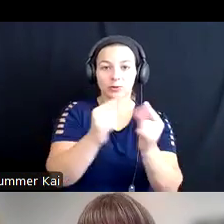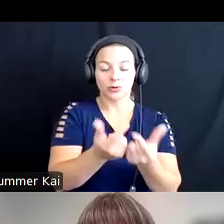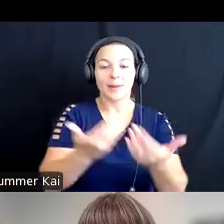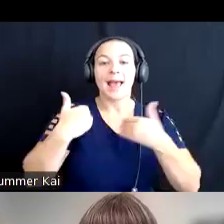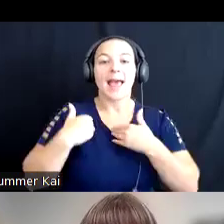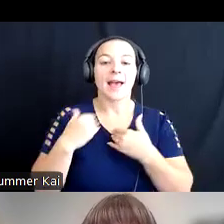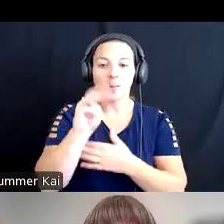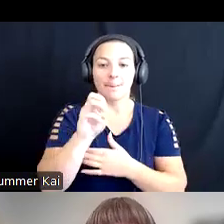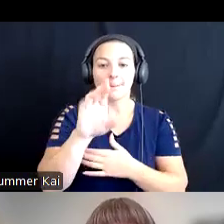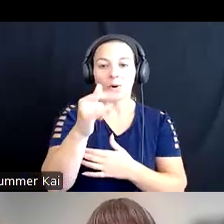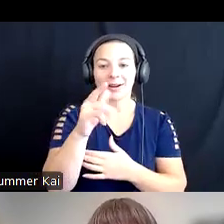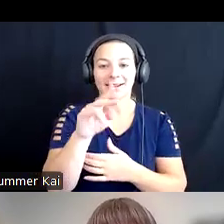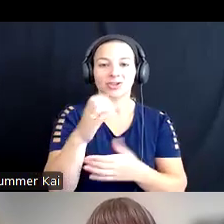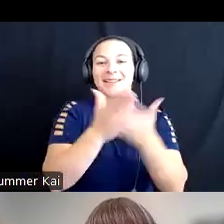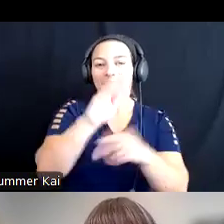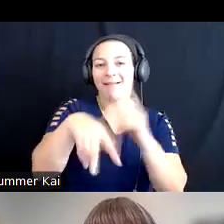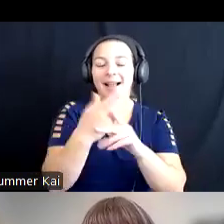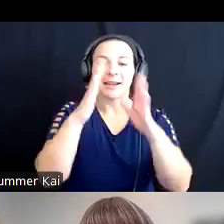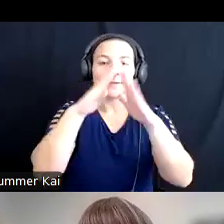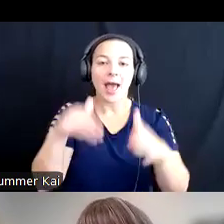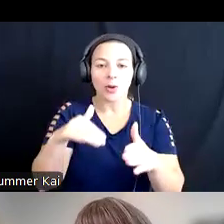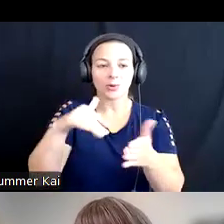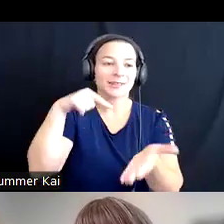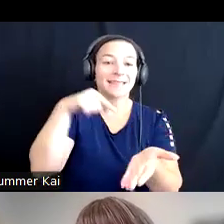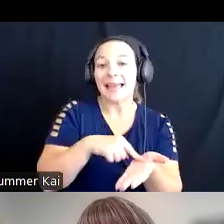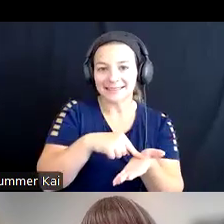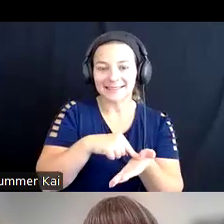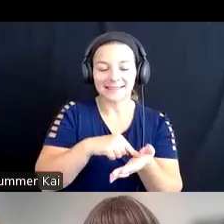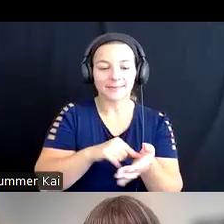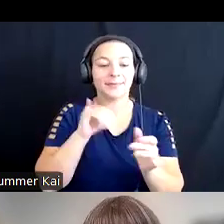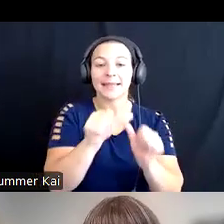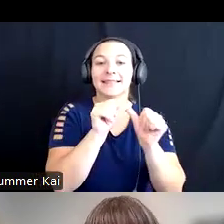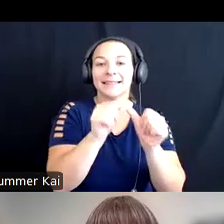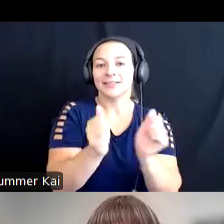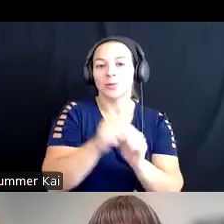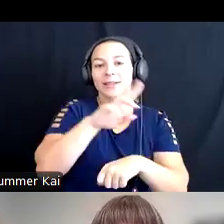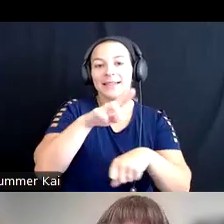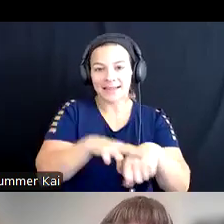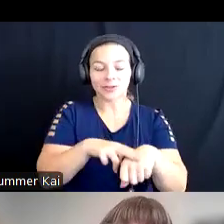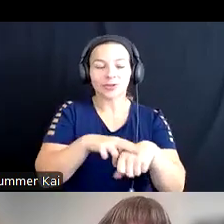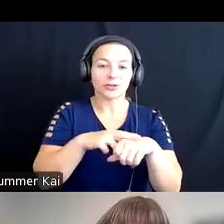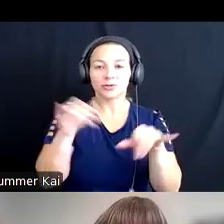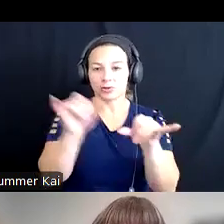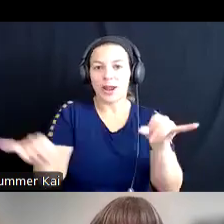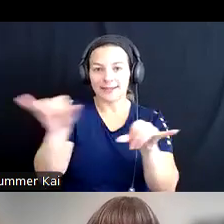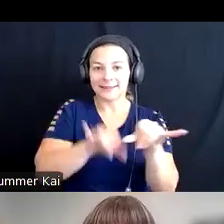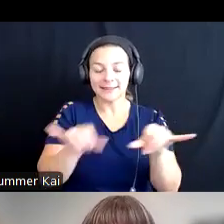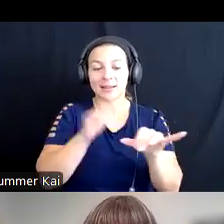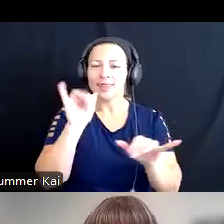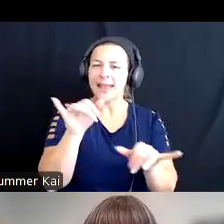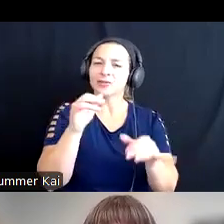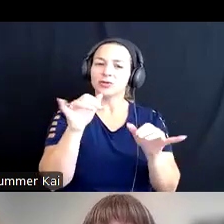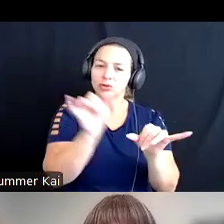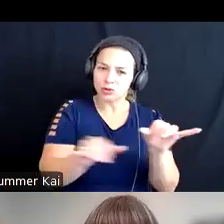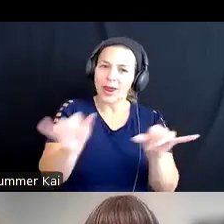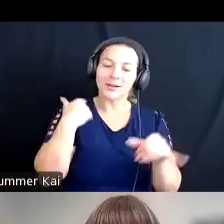of housing debt. And that is consistent with national trends. And it's a trend that we're seeing